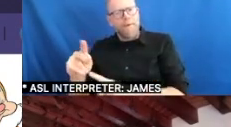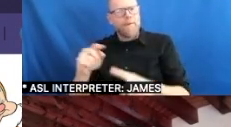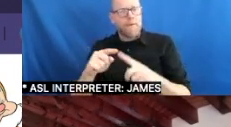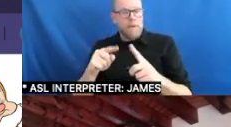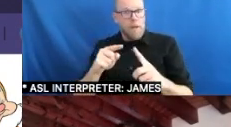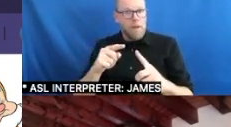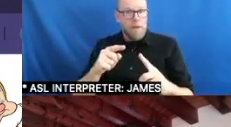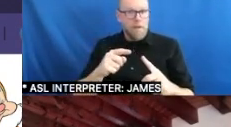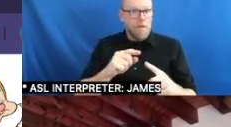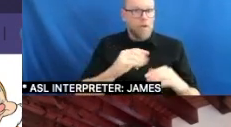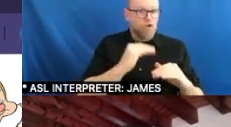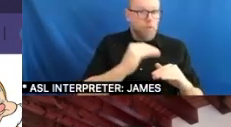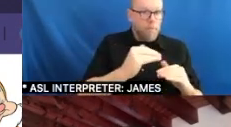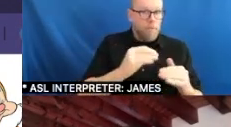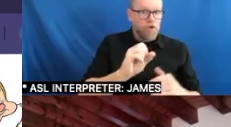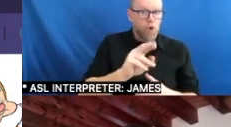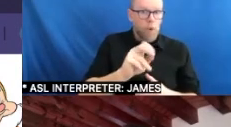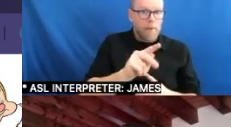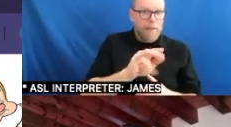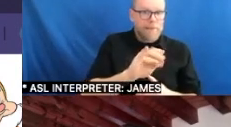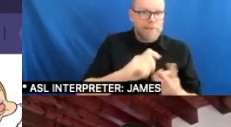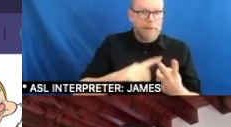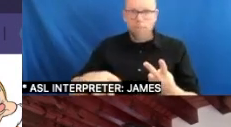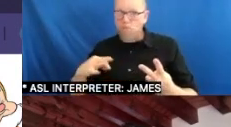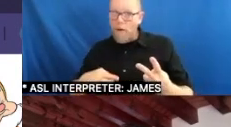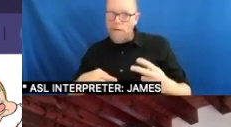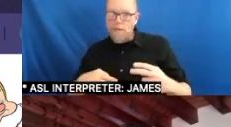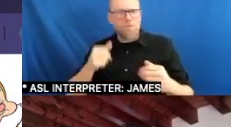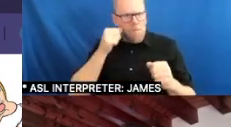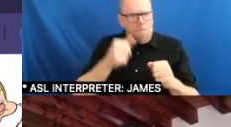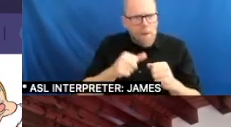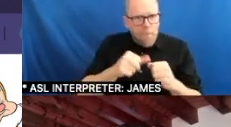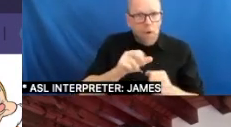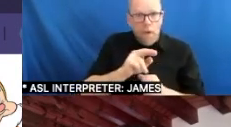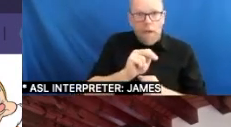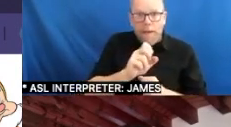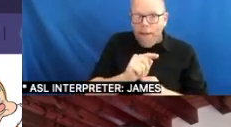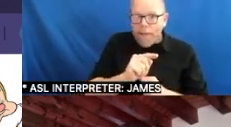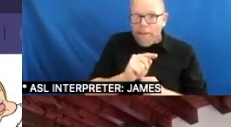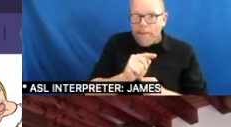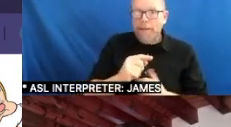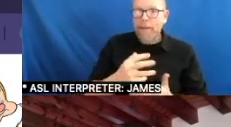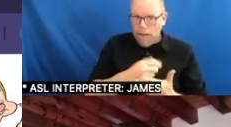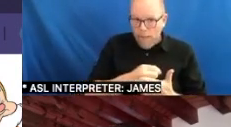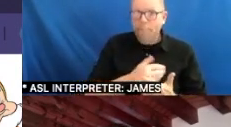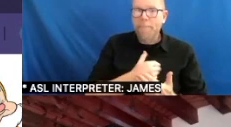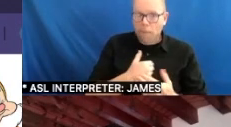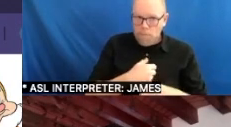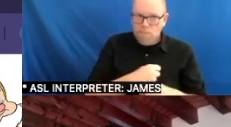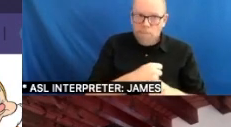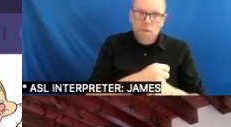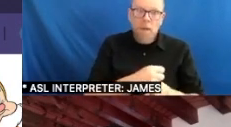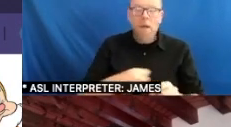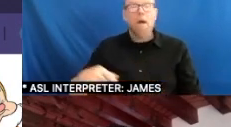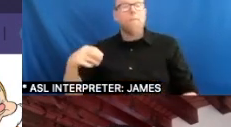do we determine that? Well, surplus, remember, is all of that net income that's generated by members, and the profit is